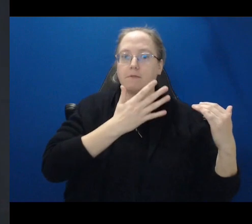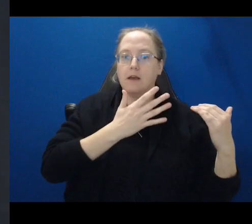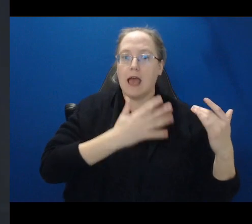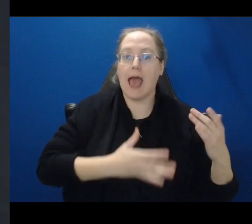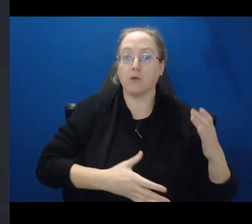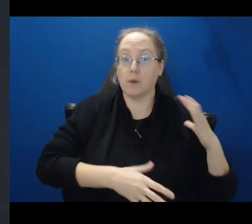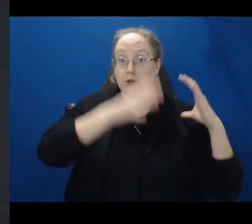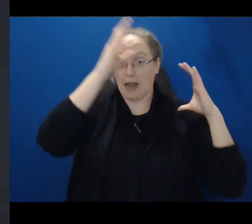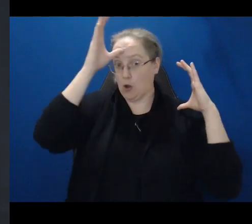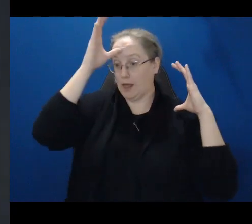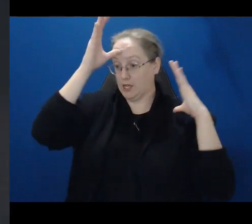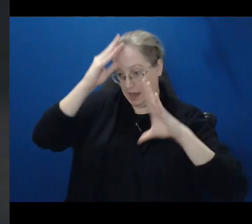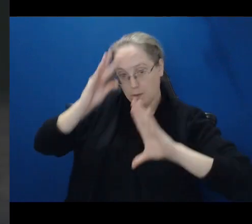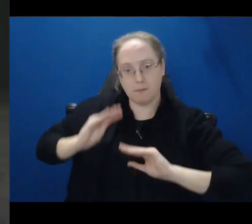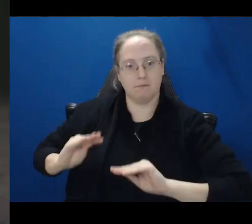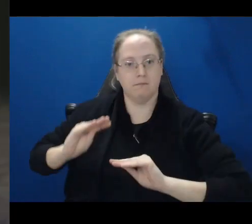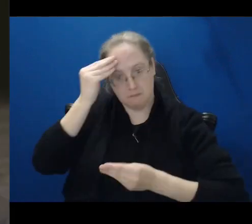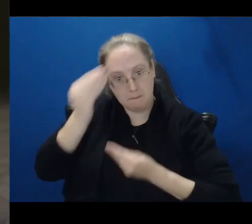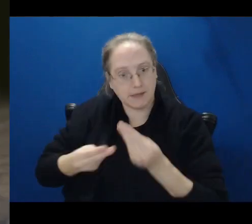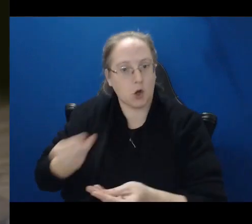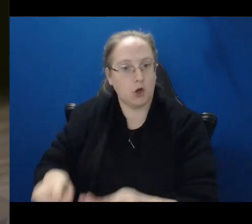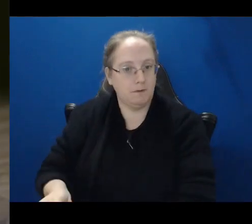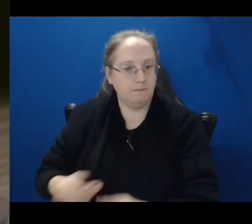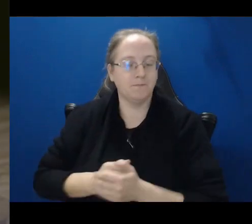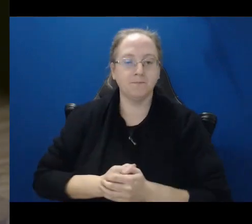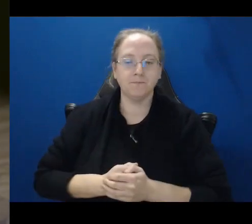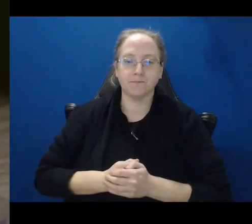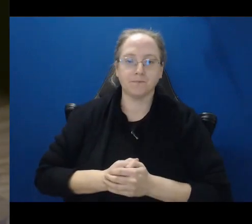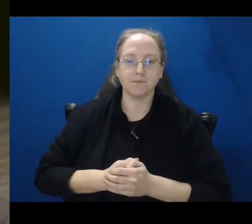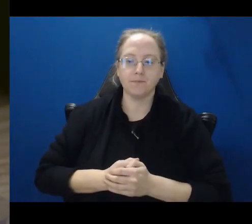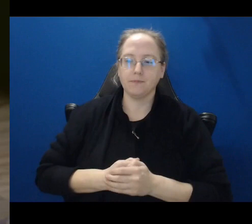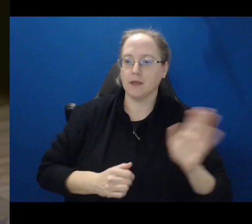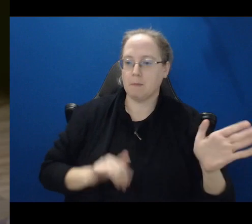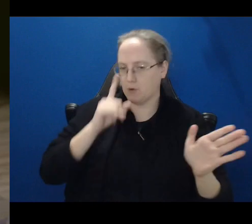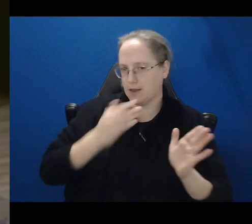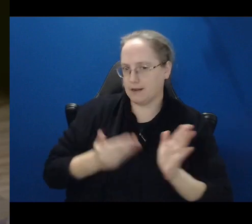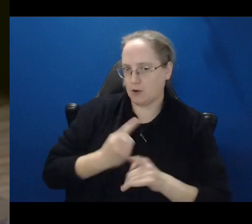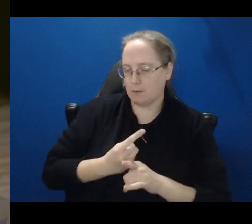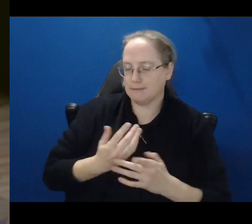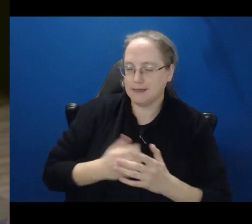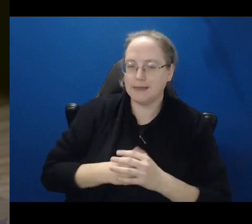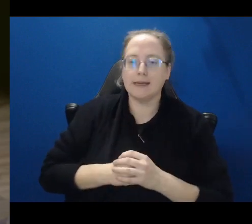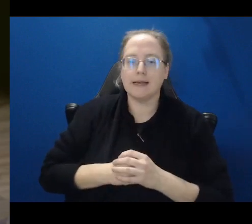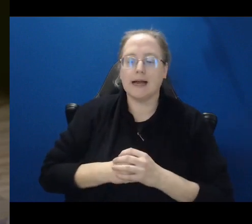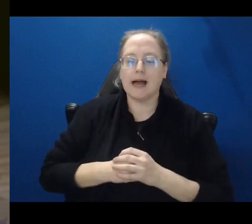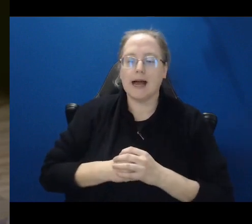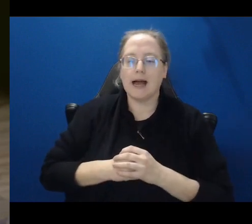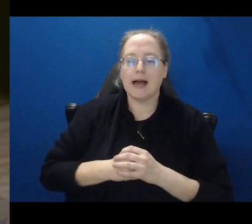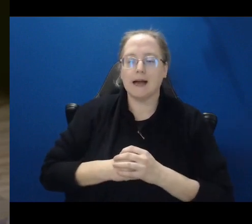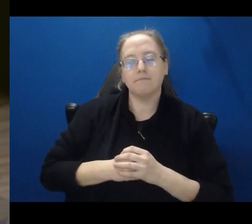on. Yeah, thank you. And maybe just can you comment on this, because this is something that I